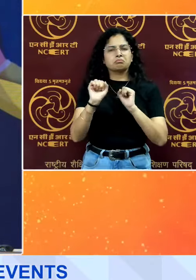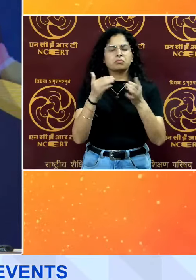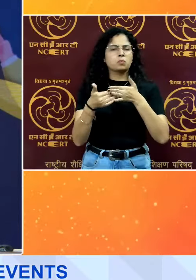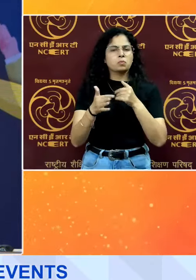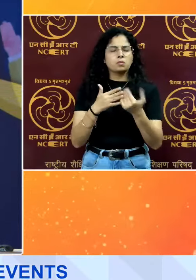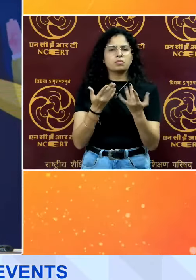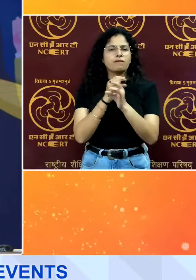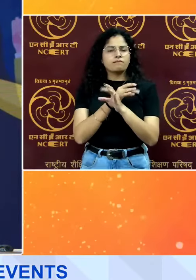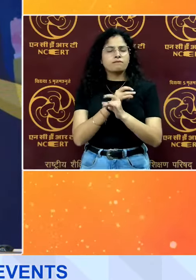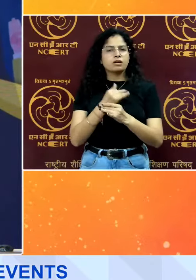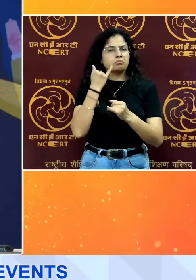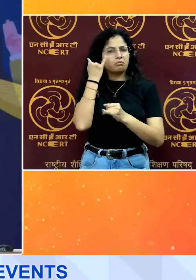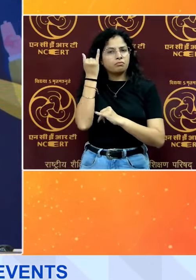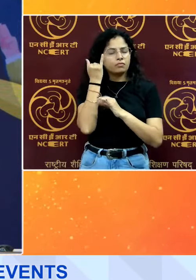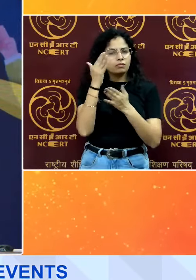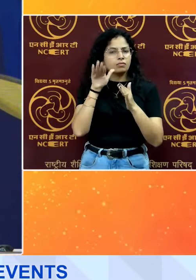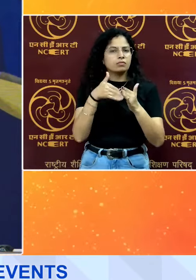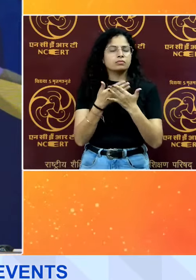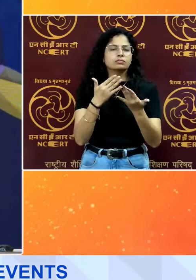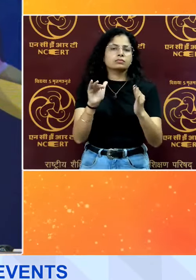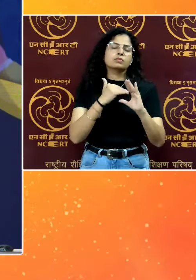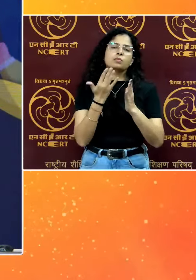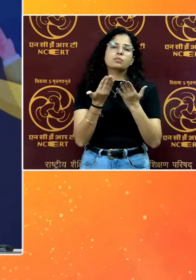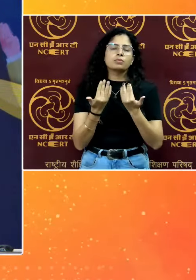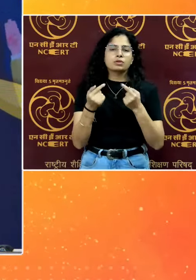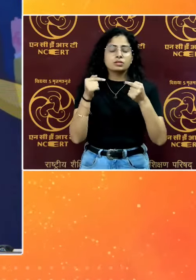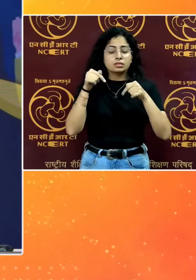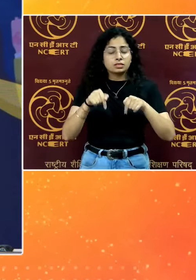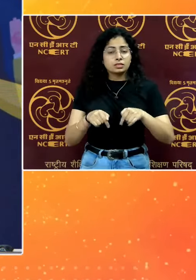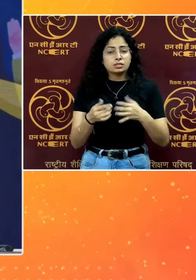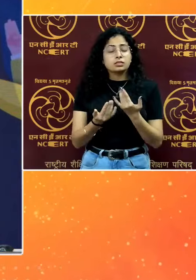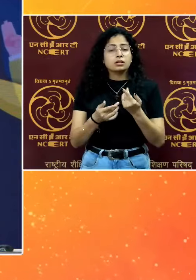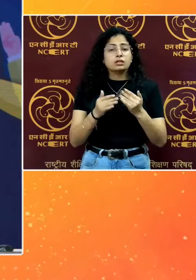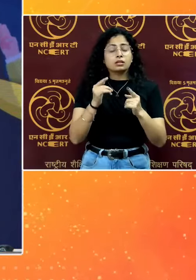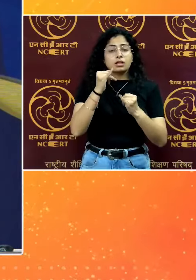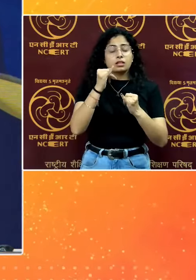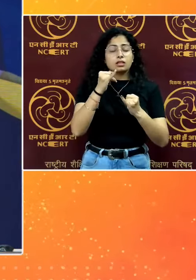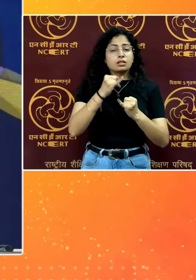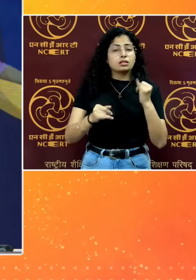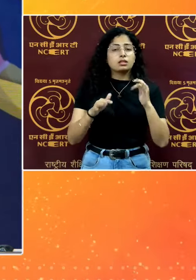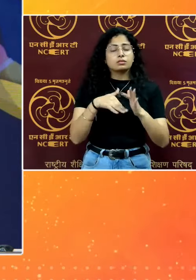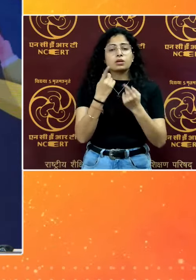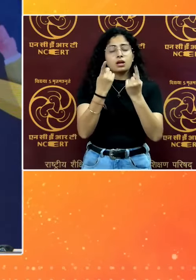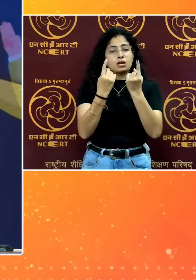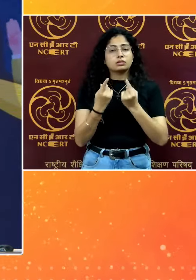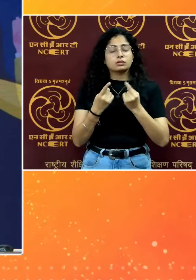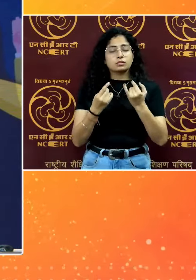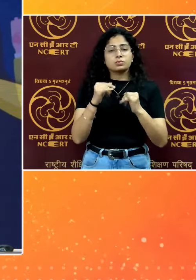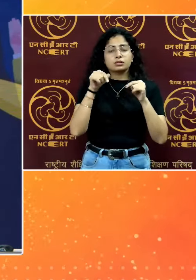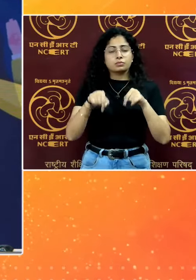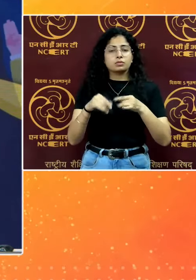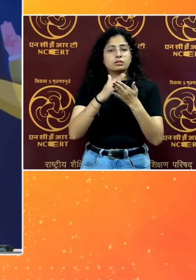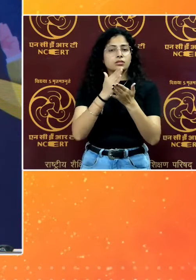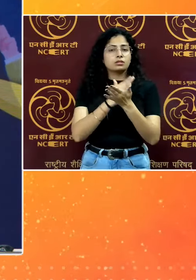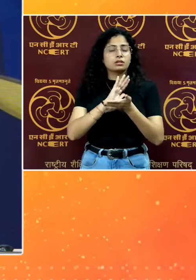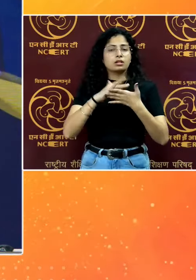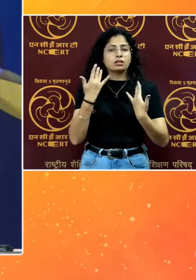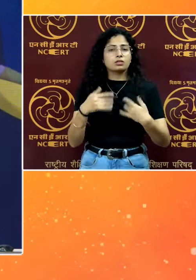and feedback. Since it's a training program, there is going to be an assessment. I will share all the details with you by the end of today's